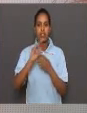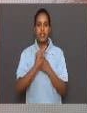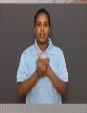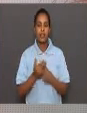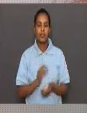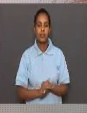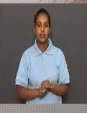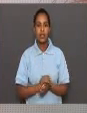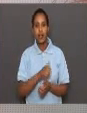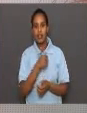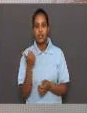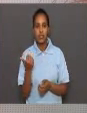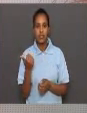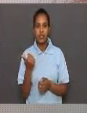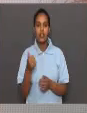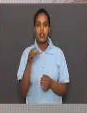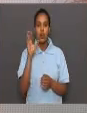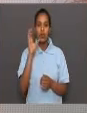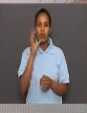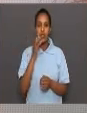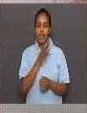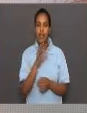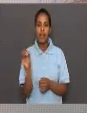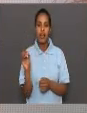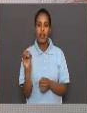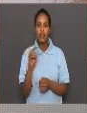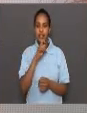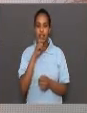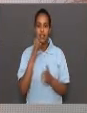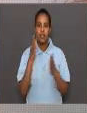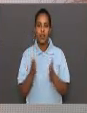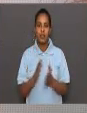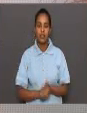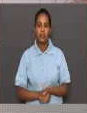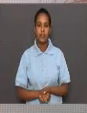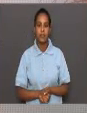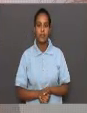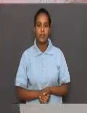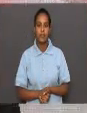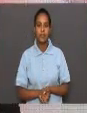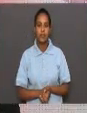the gaseous state rather than condensing and solidifying.